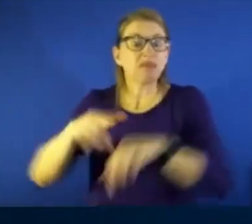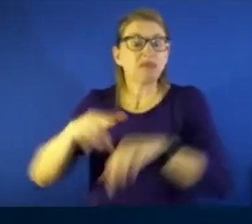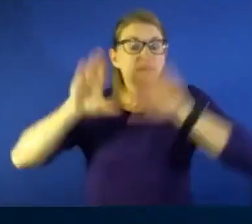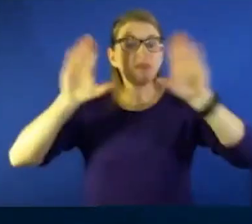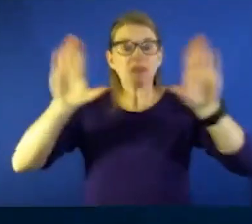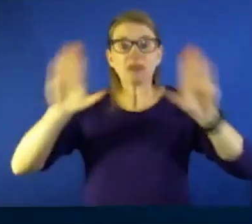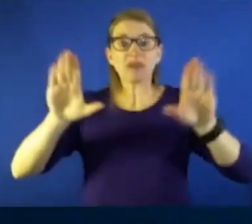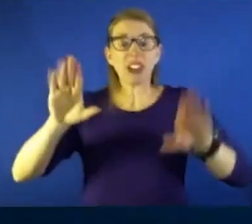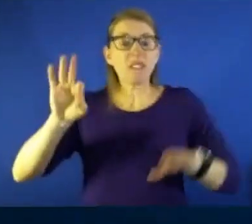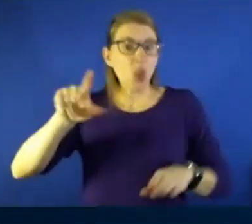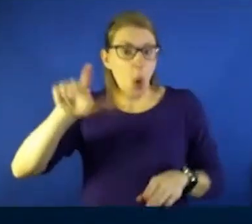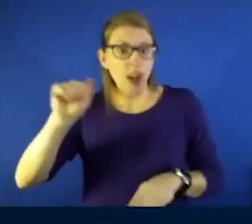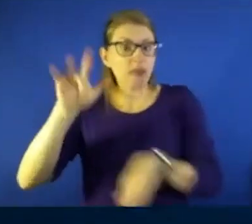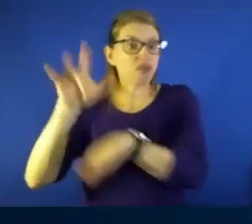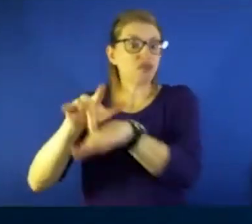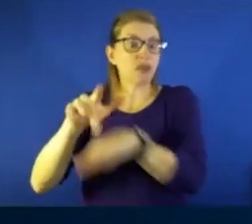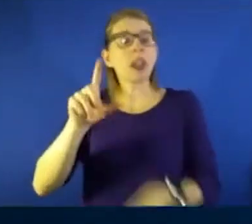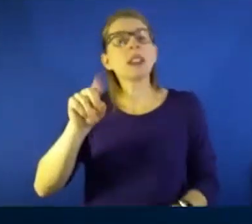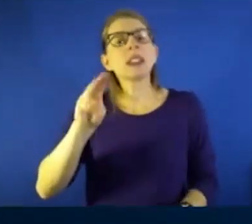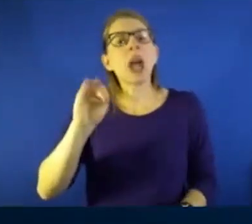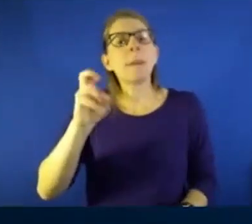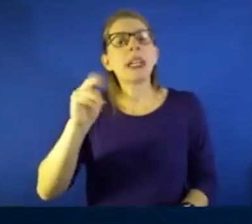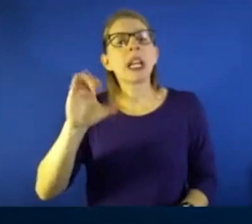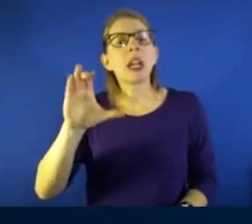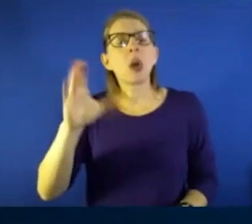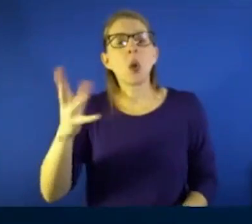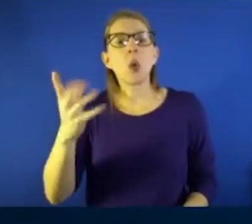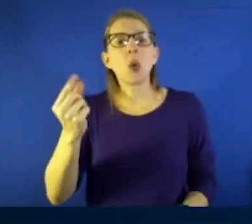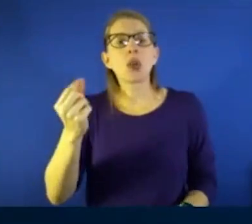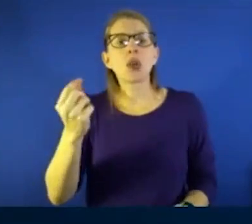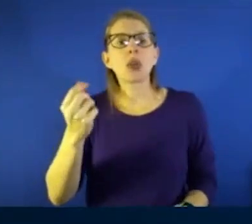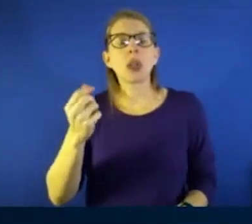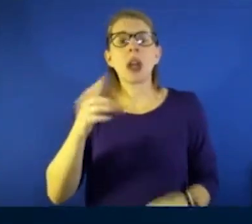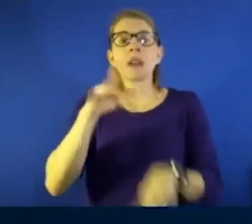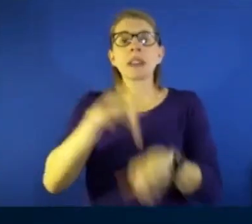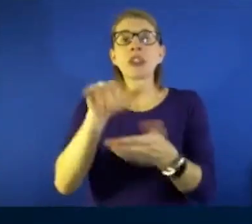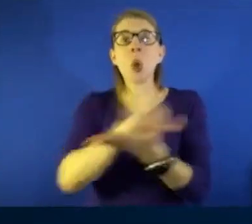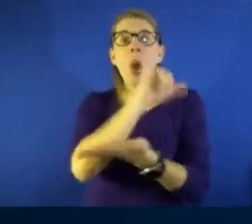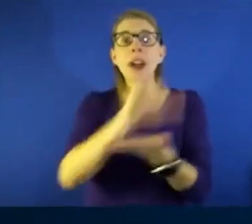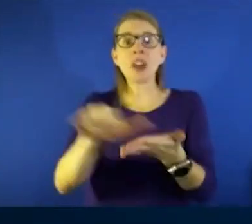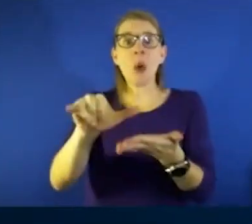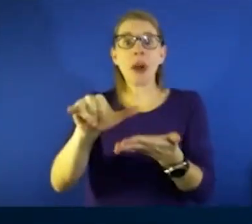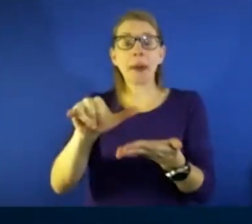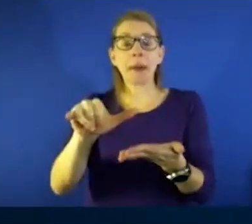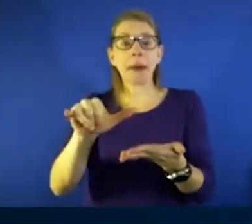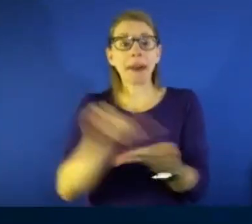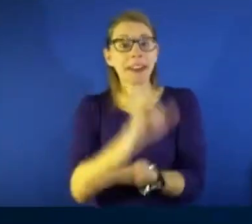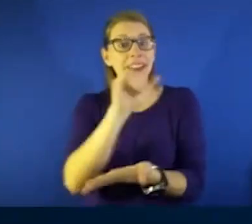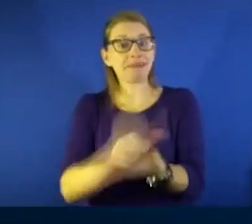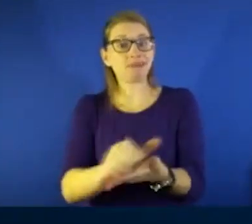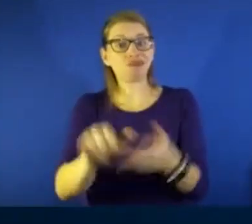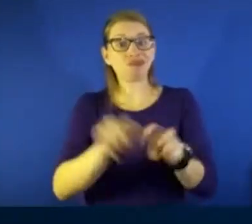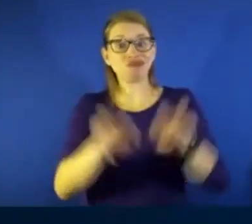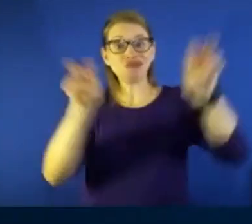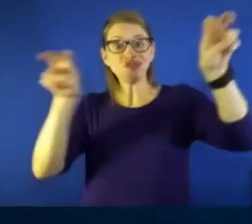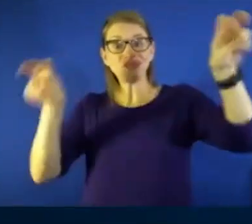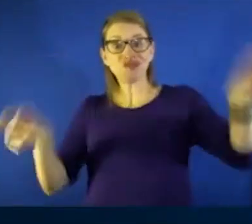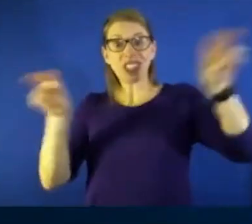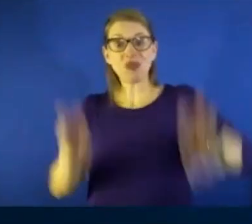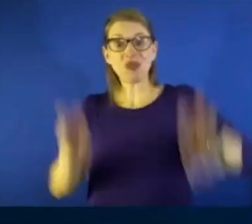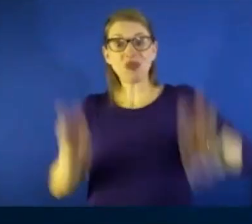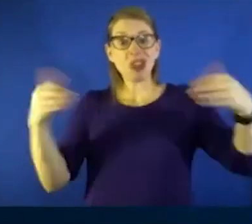Beach. Dominic, where do you want to go? New York. New York. They're We leaving got some it- travelers. We do have some big This is travelers.